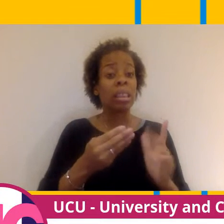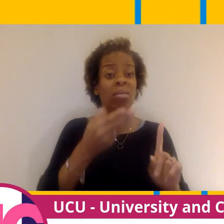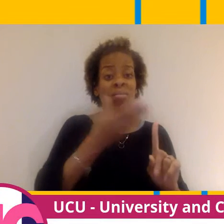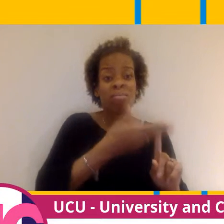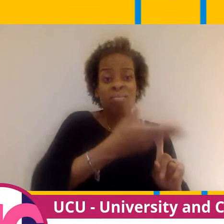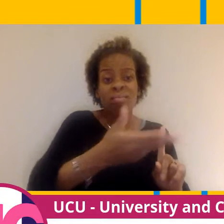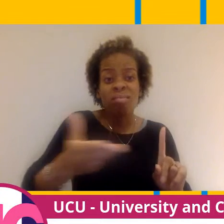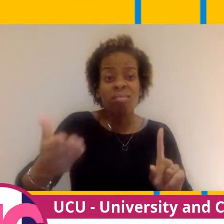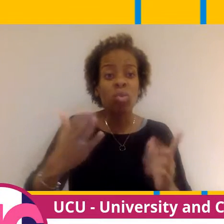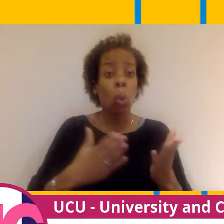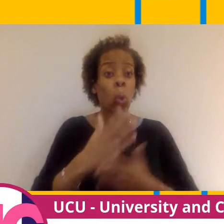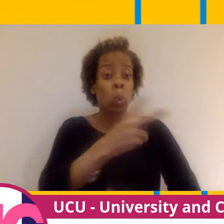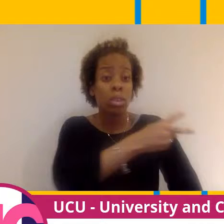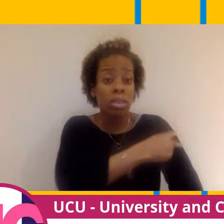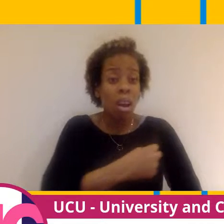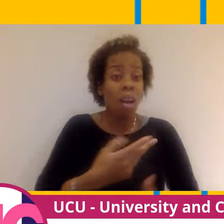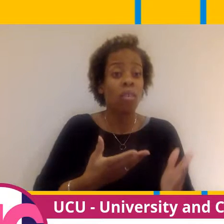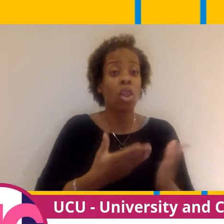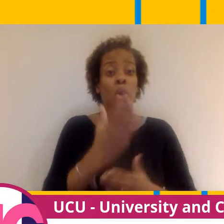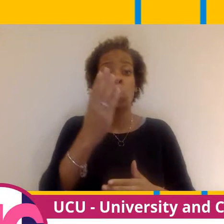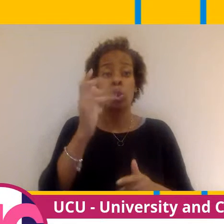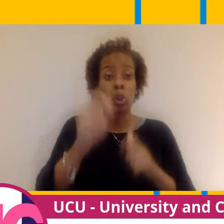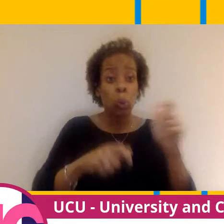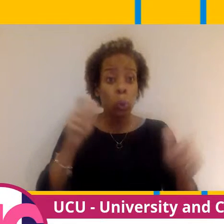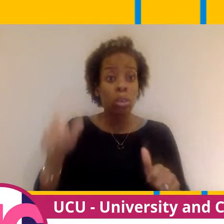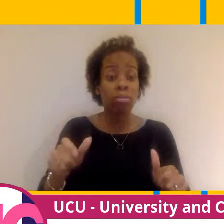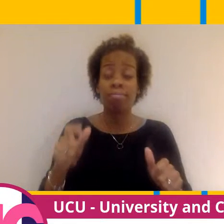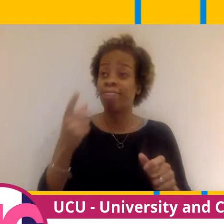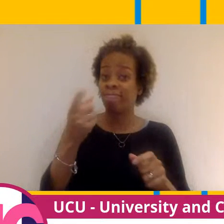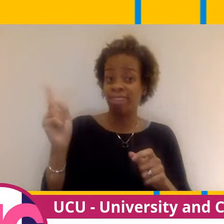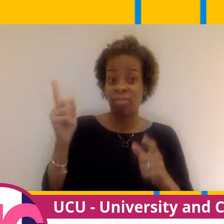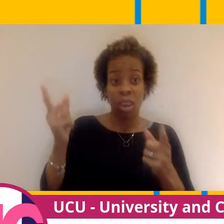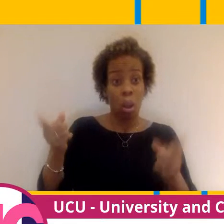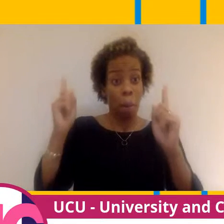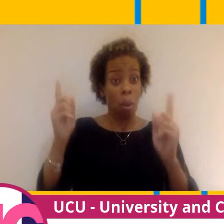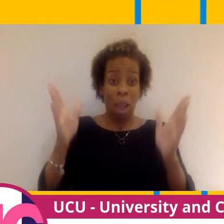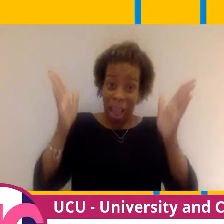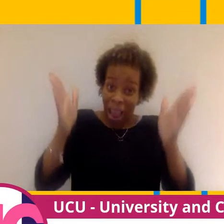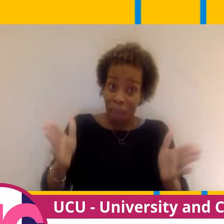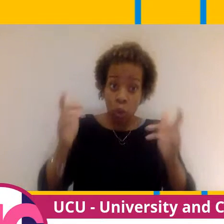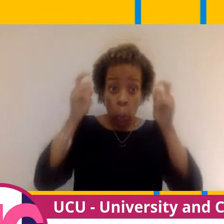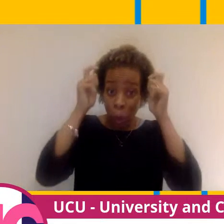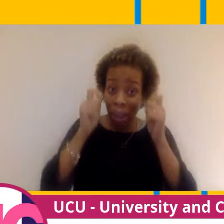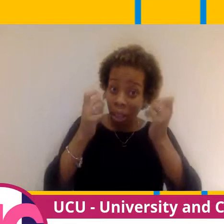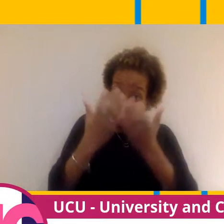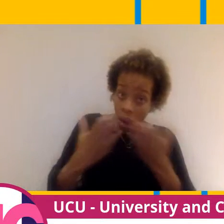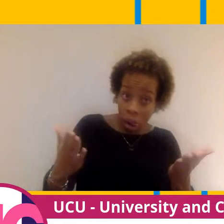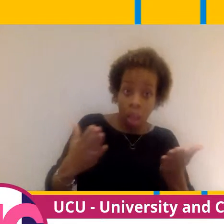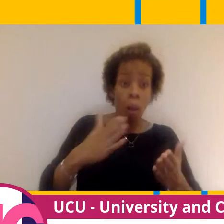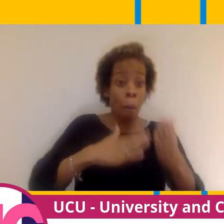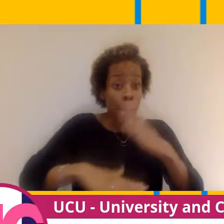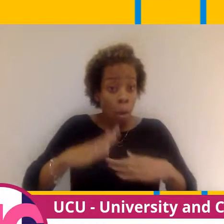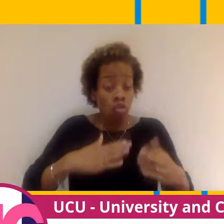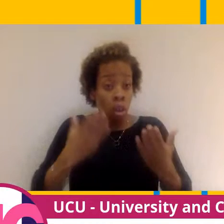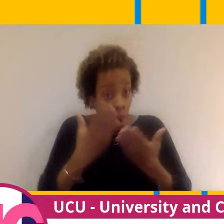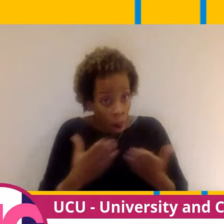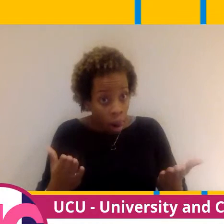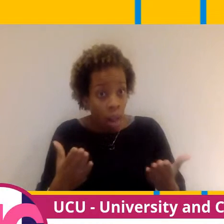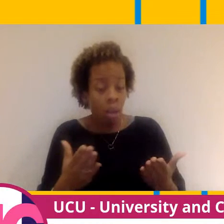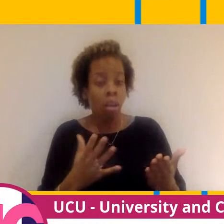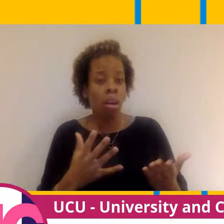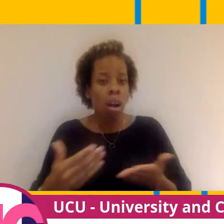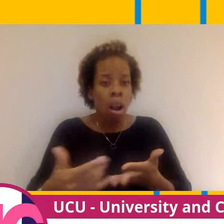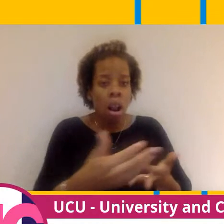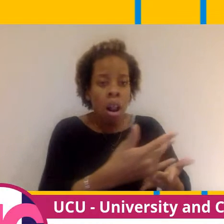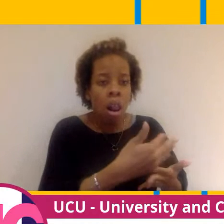staff and student groups. And employers do have a moral and a legal duty to protect staff and students from harm and take preventative